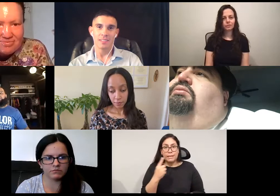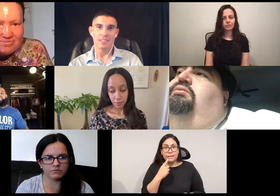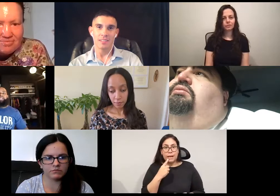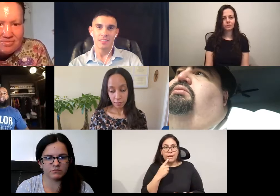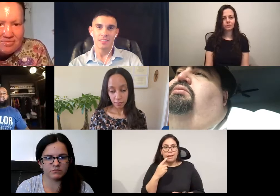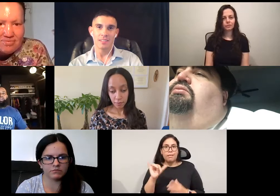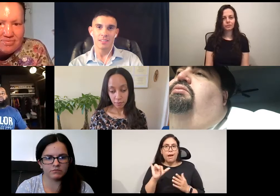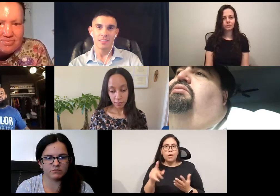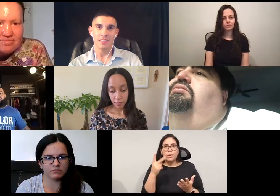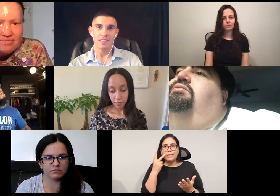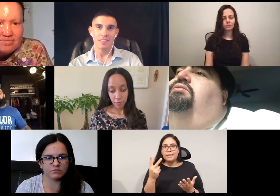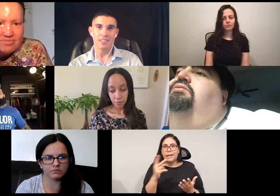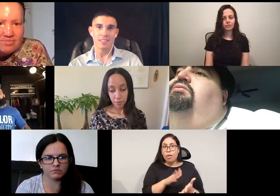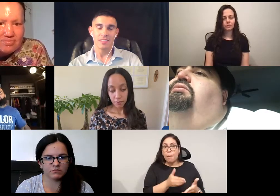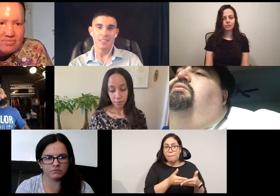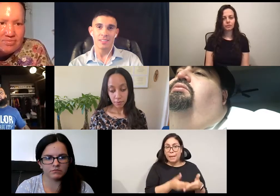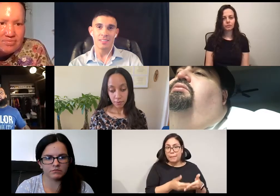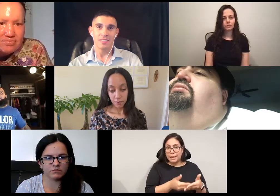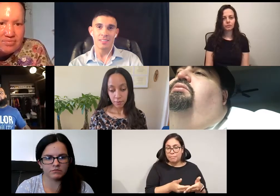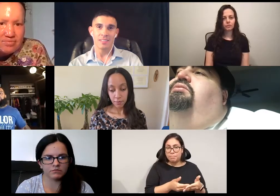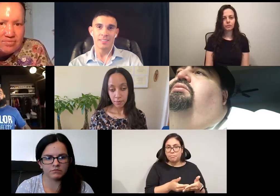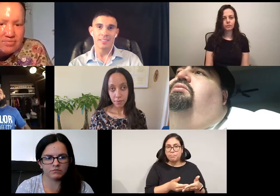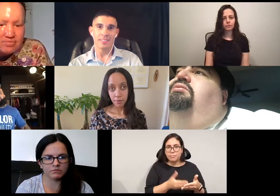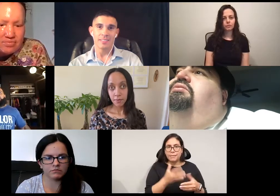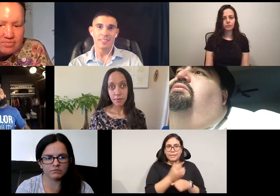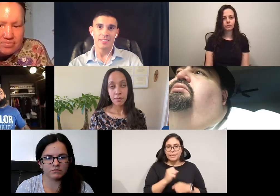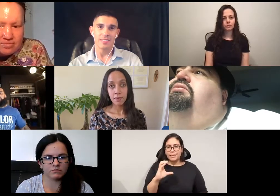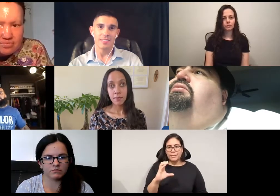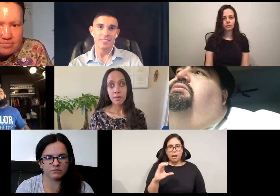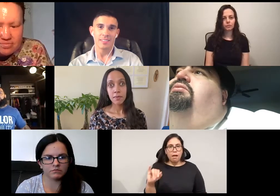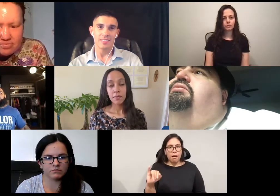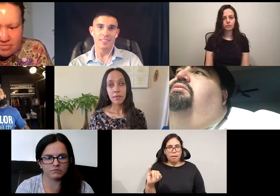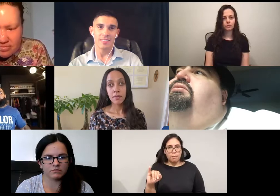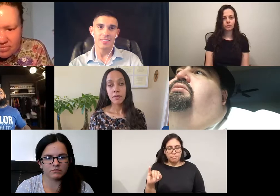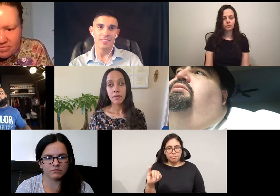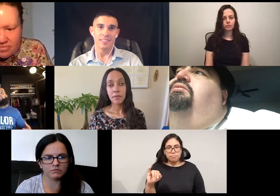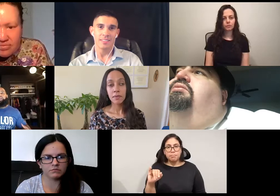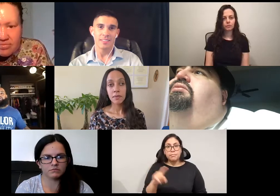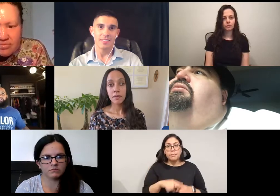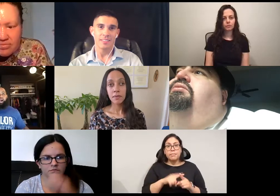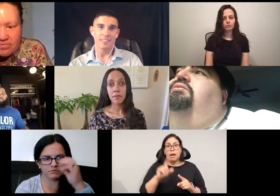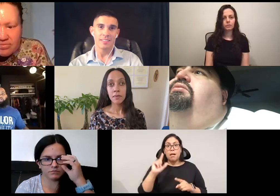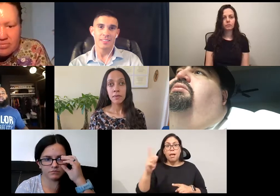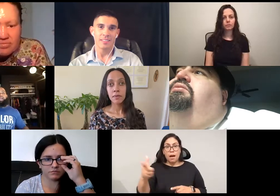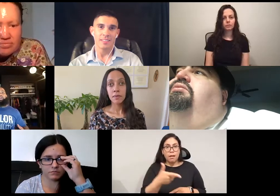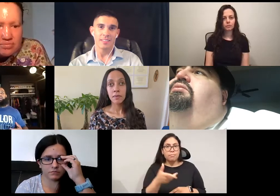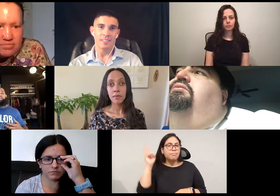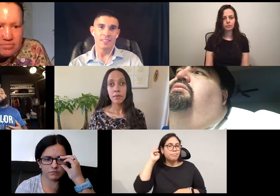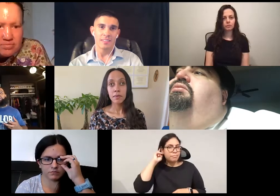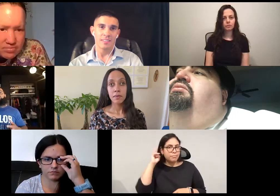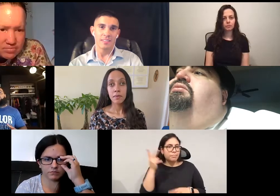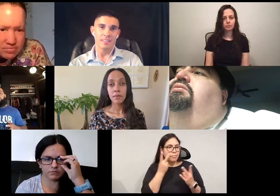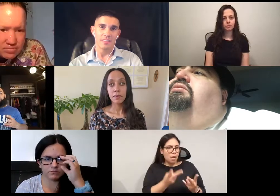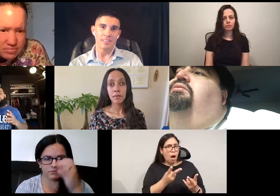someone seeing, their baby get CI and then the parents make a video and cry over it.